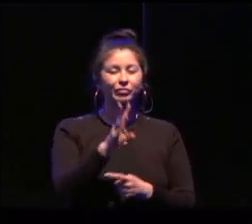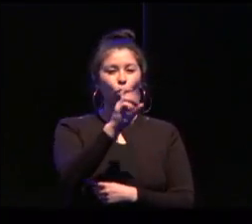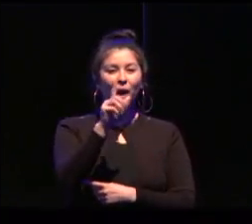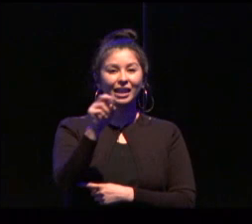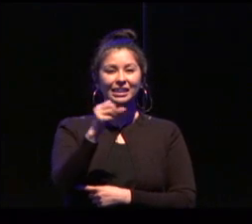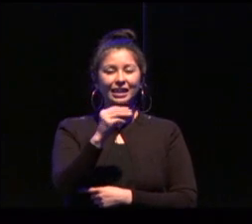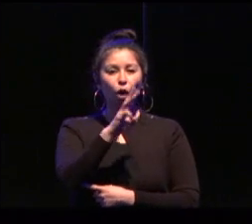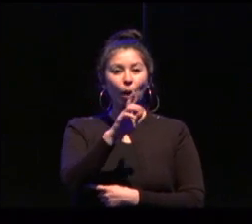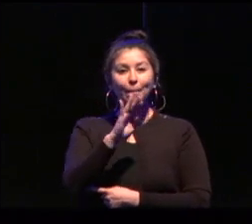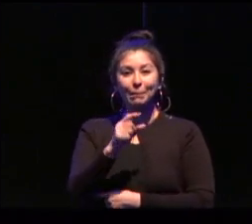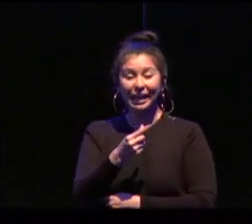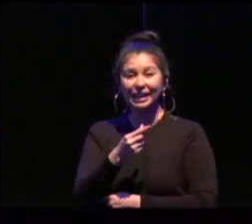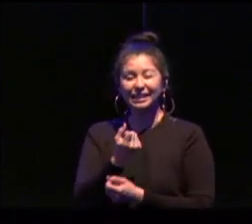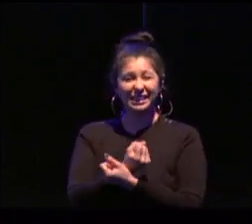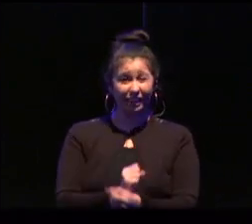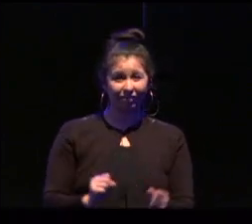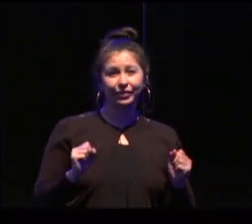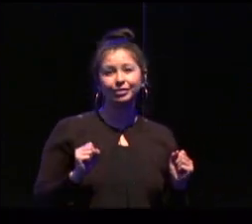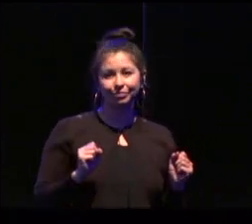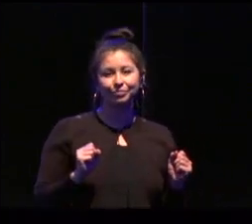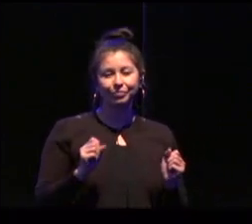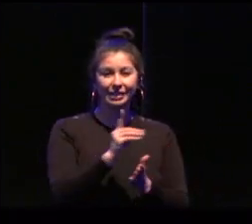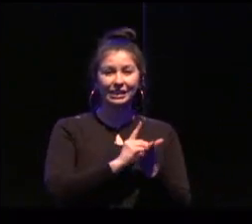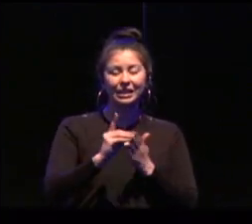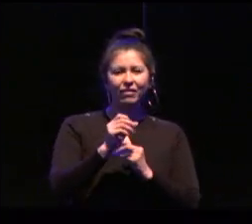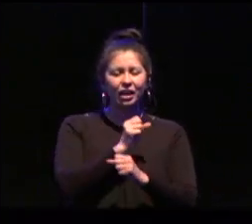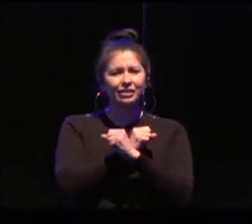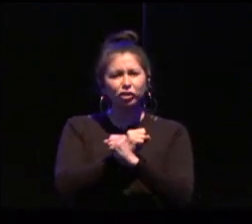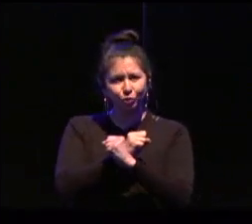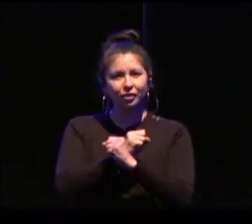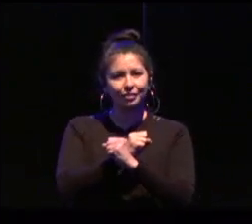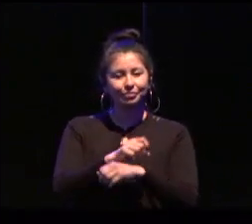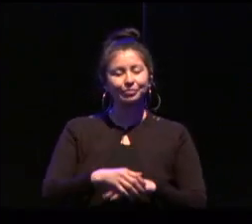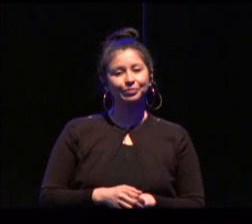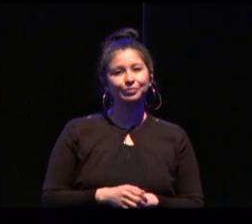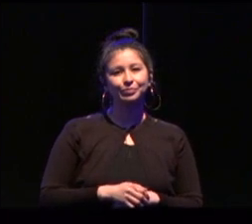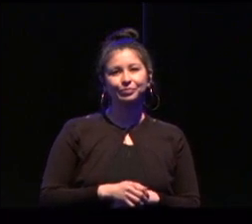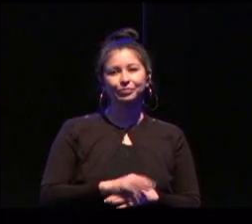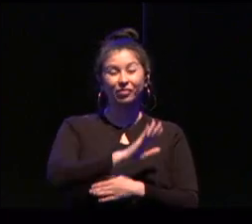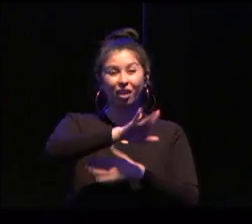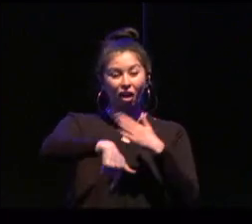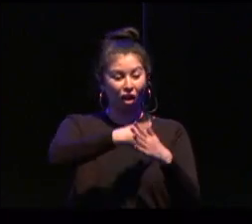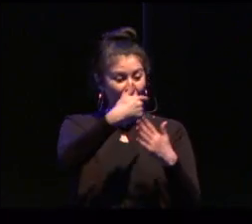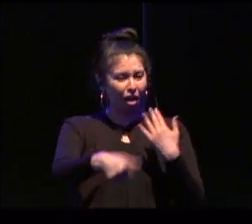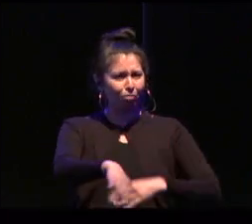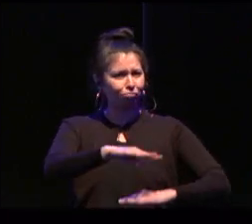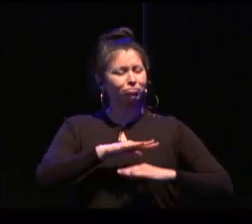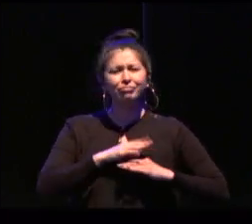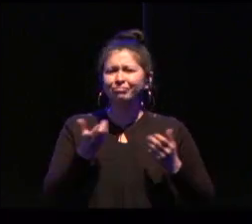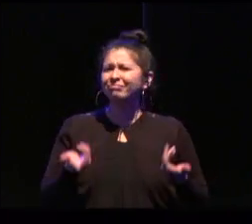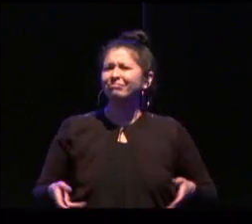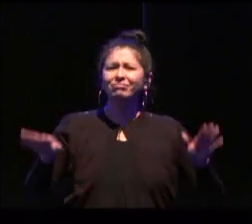wellness and well-being, safety, divine security, all needs met.